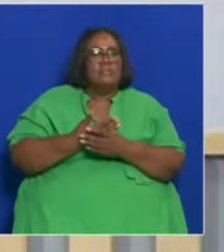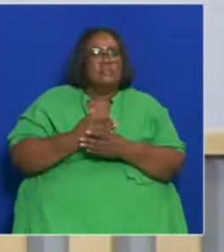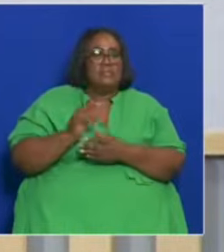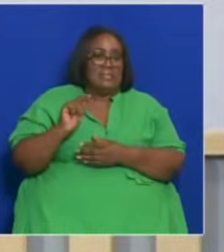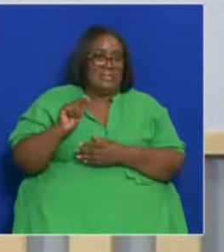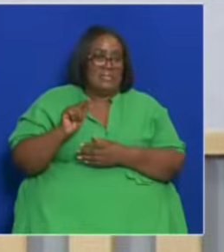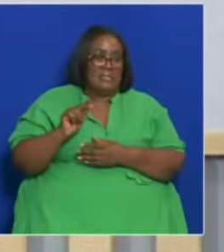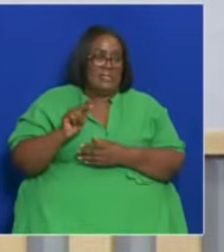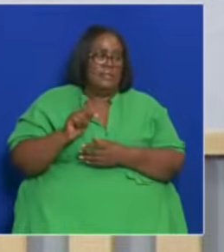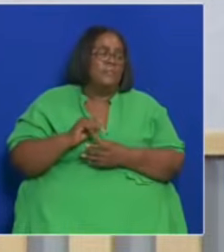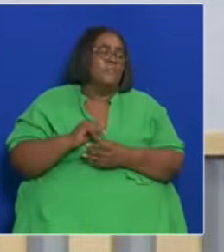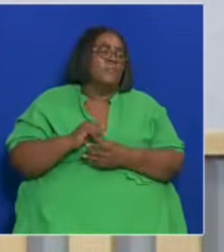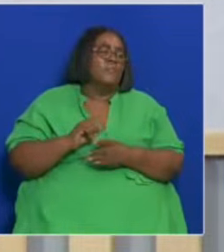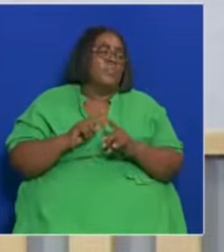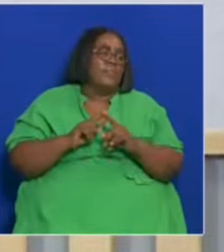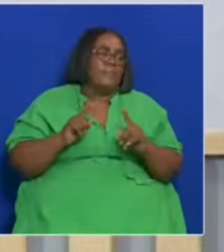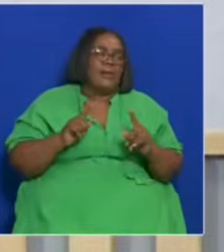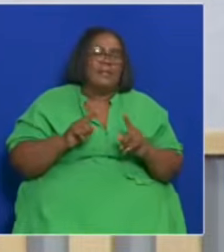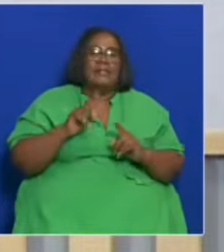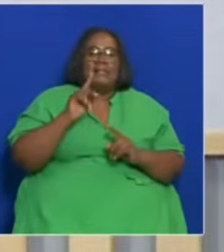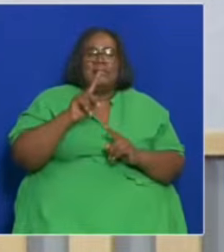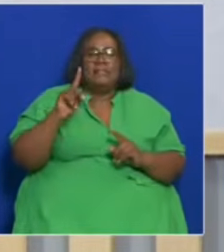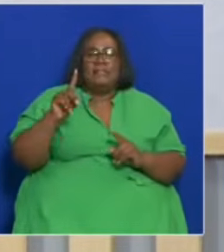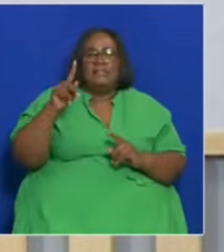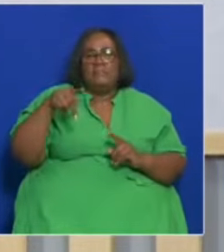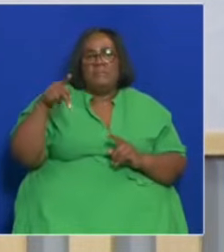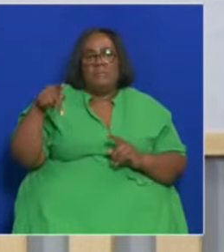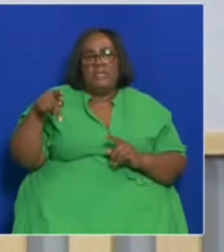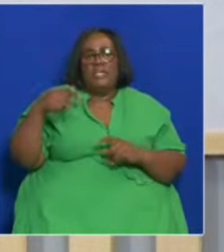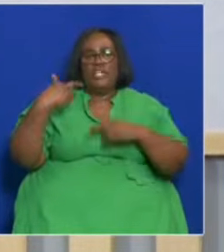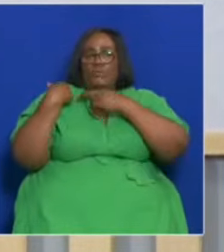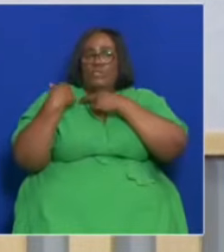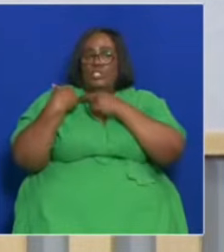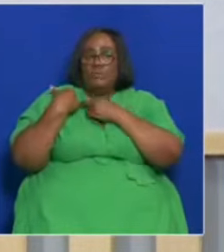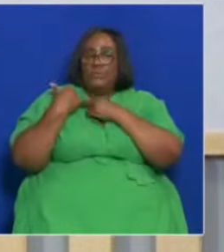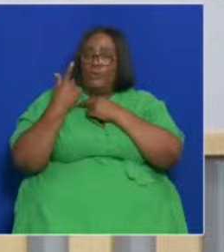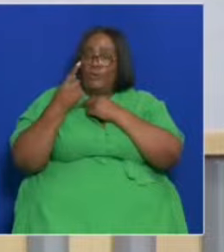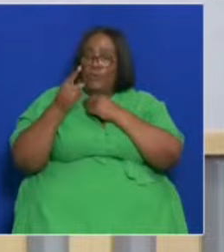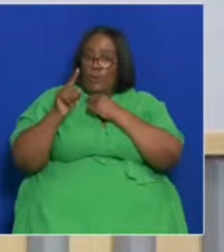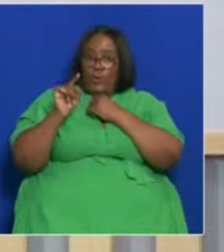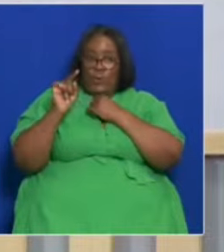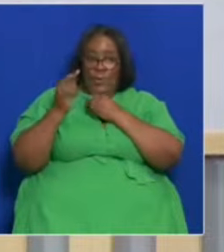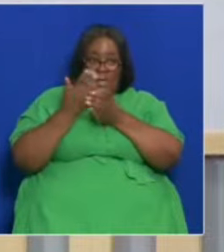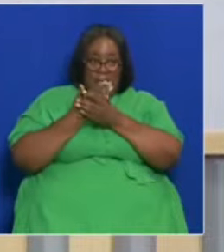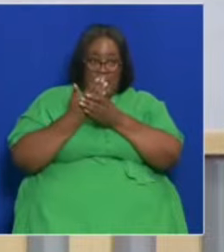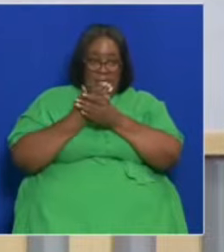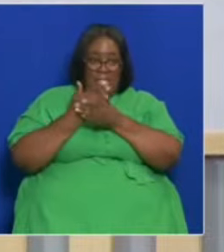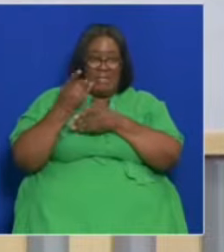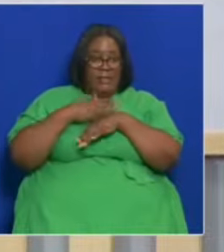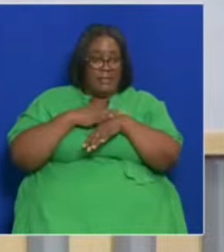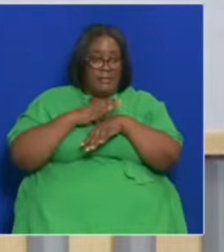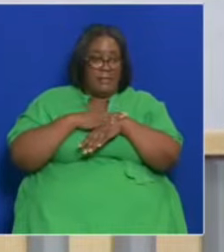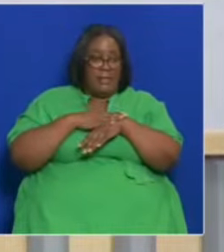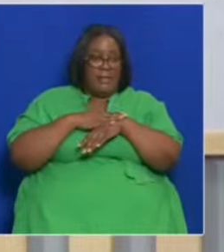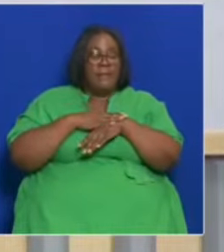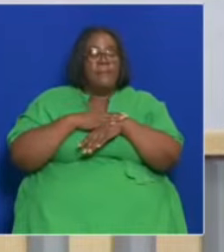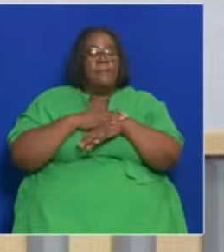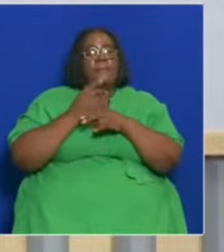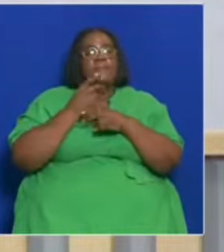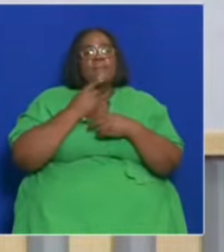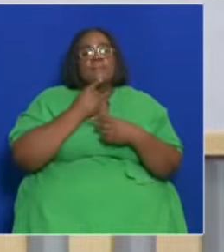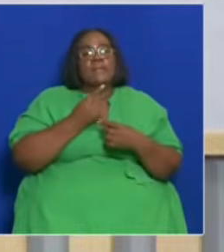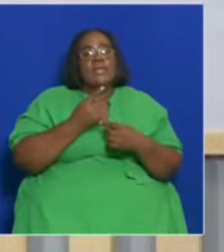DDPP responsible for that matter at the time took a view that they shouldn't include